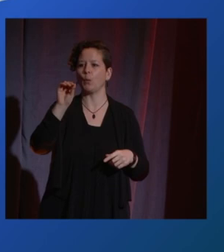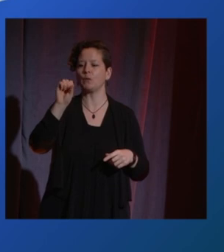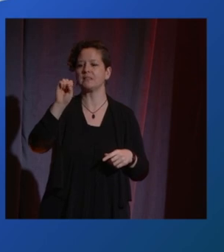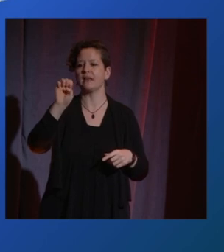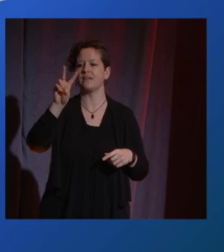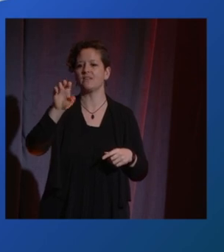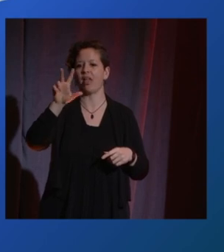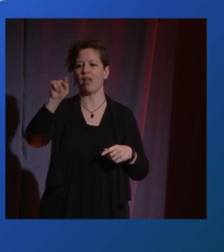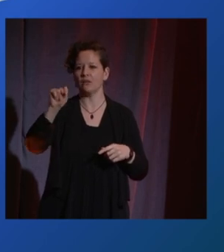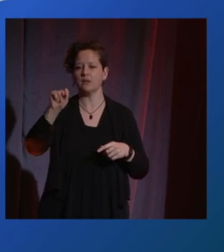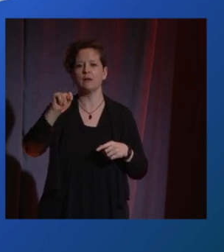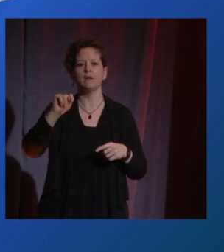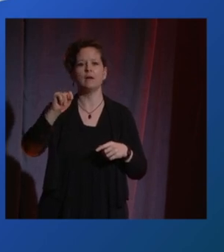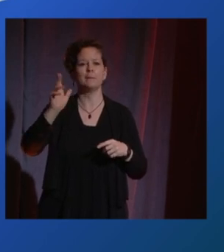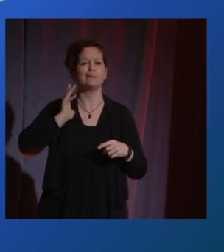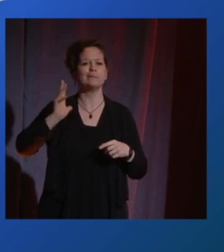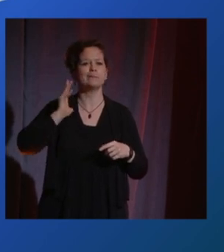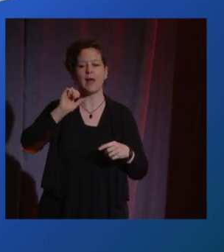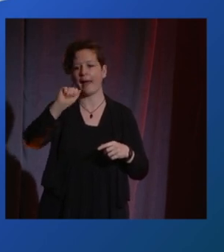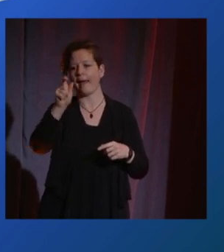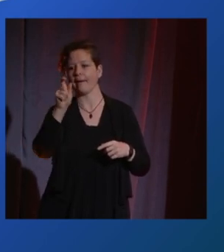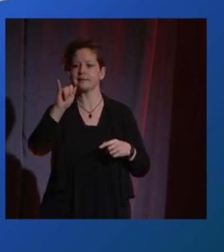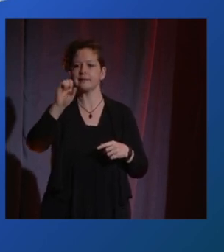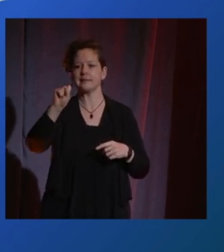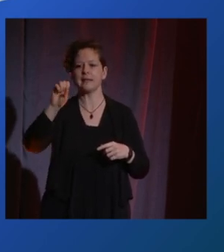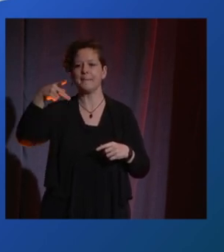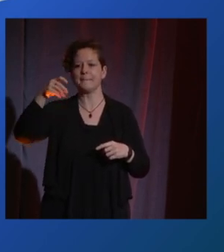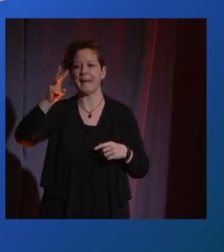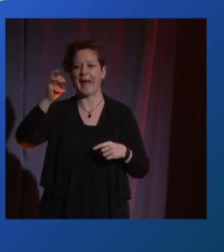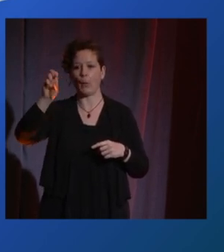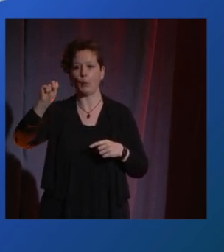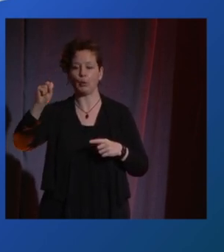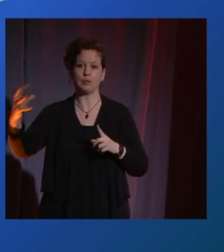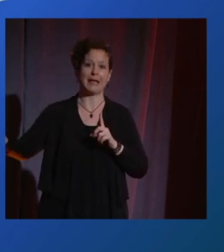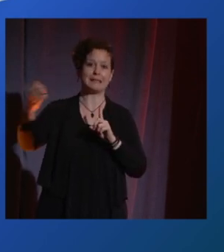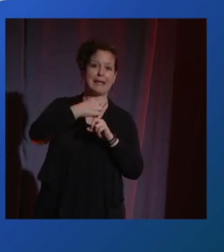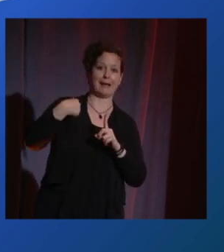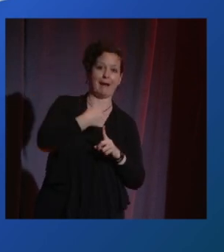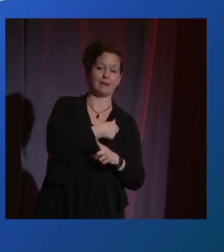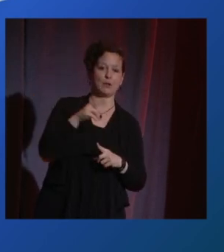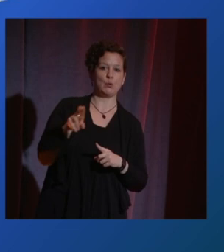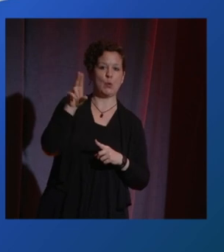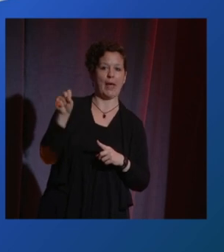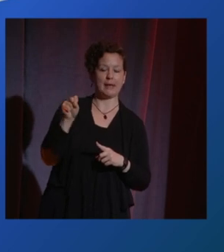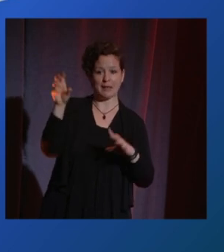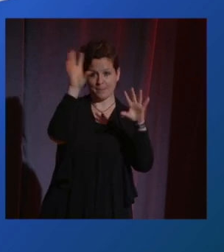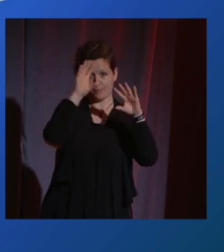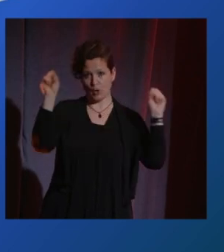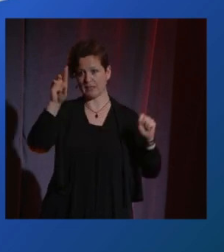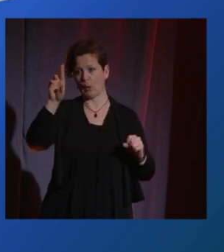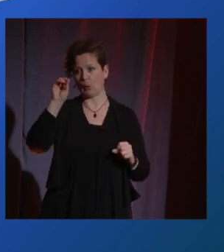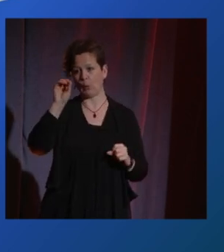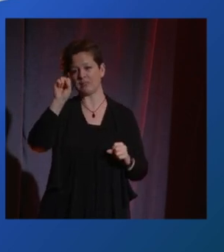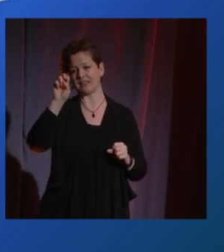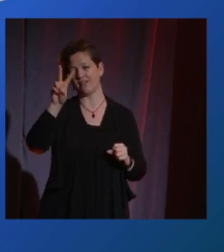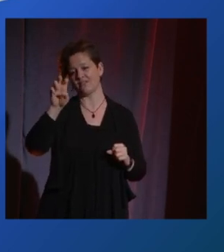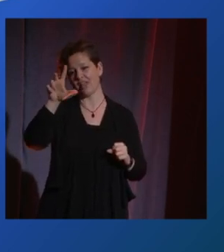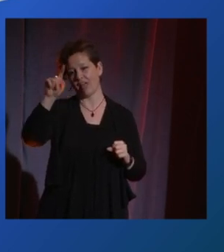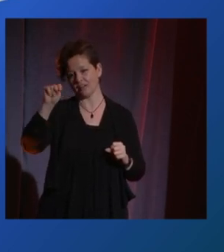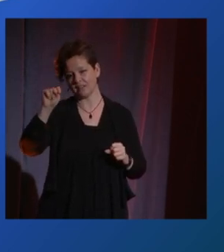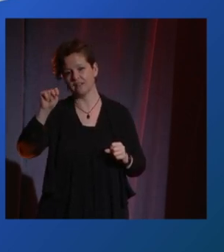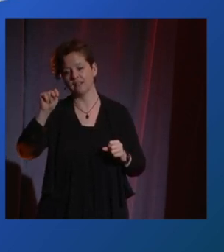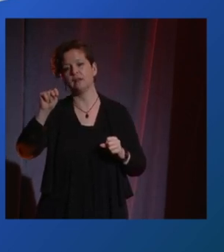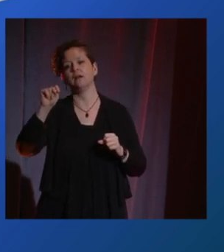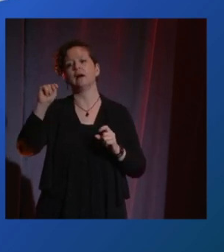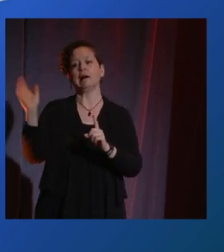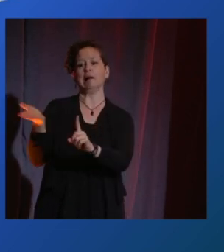the Axis powers were were attacking us I mean President Roosevelt got Henry for not Henry